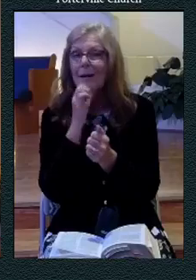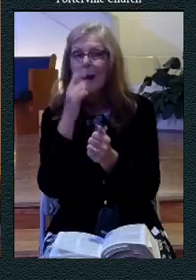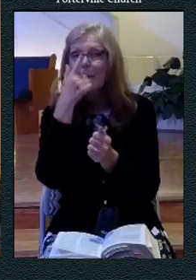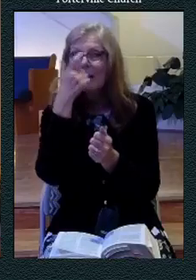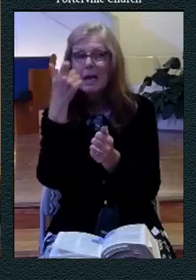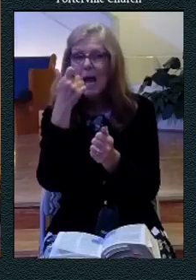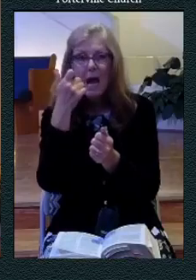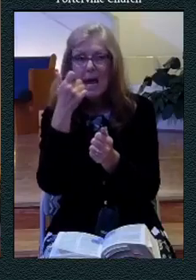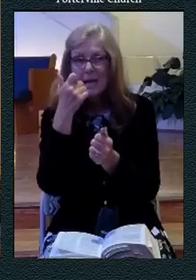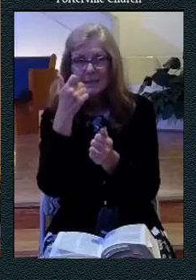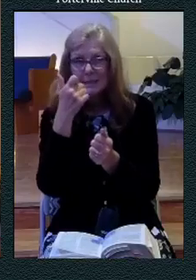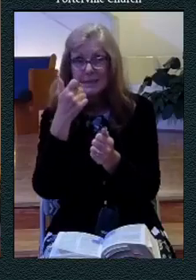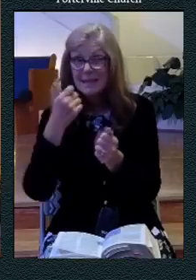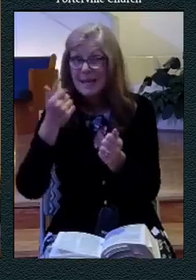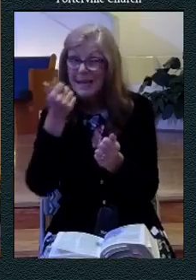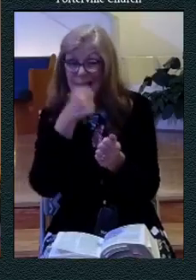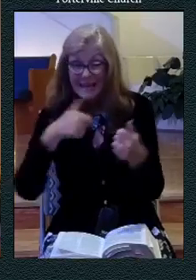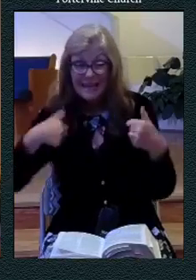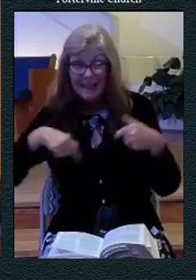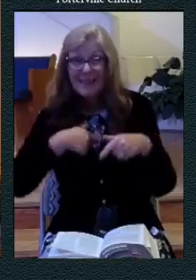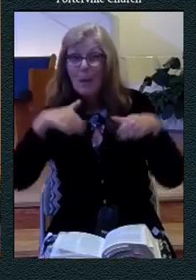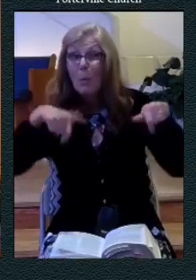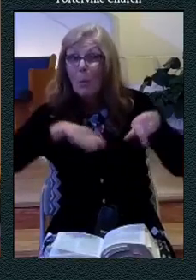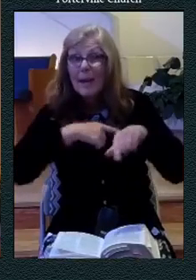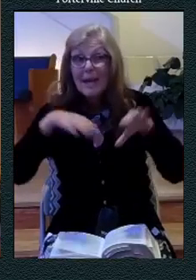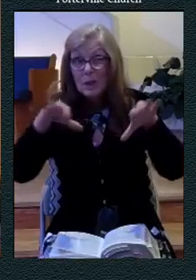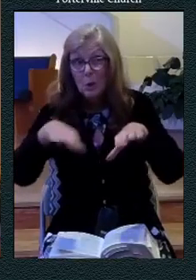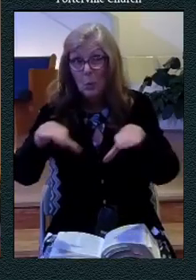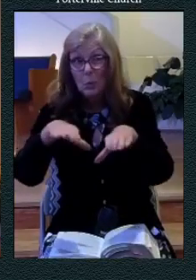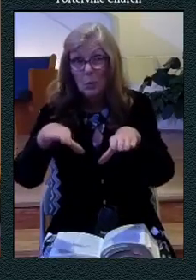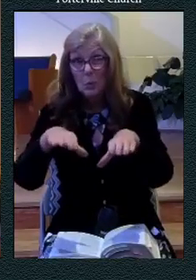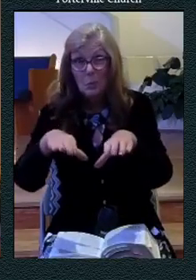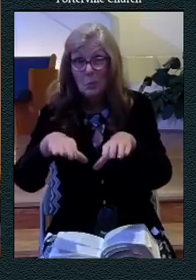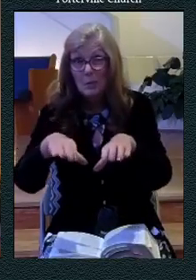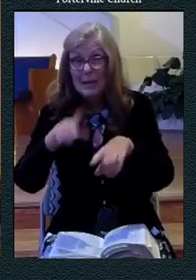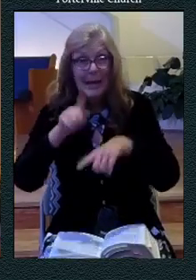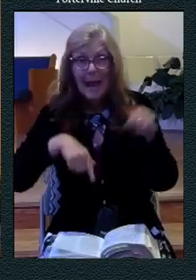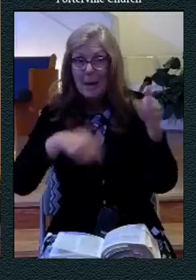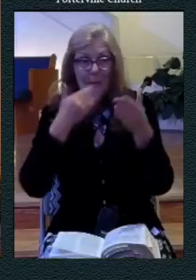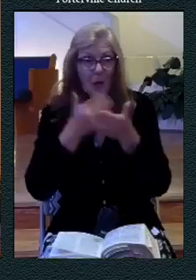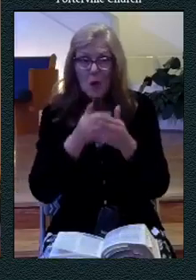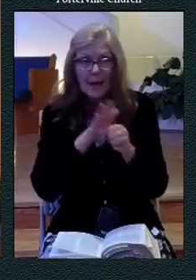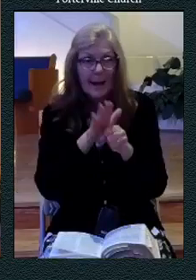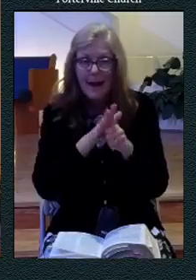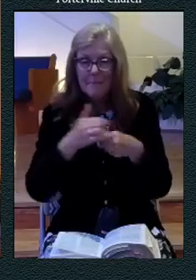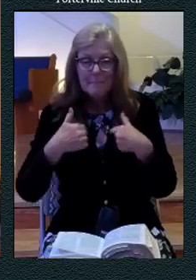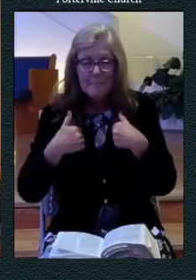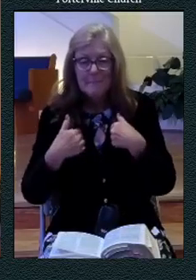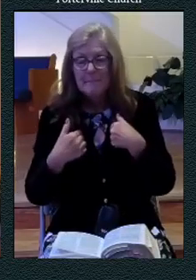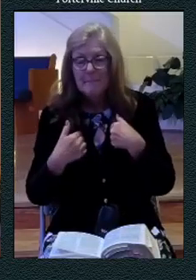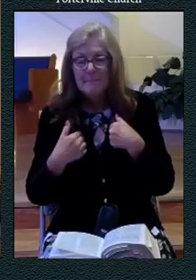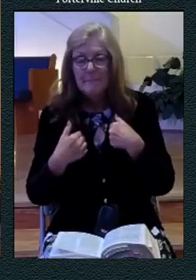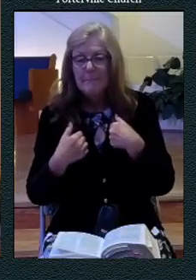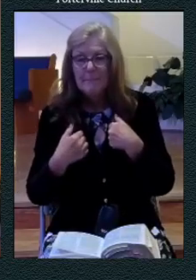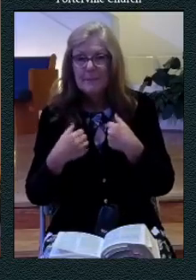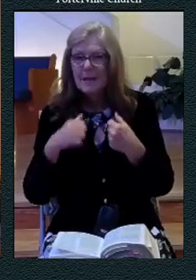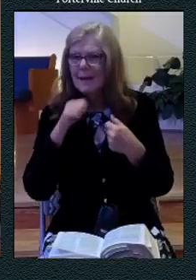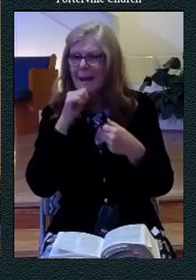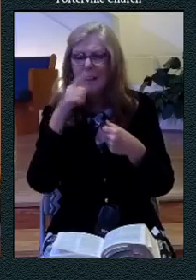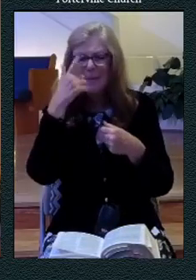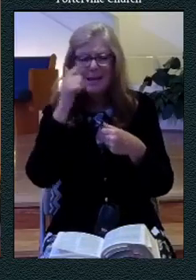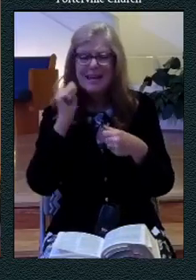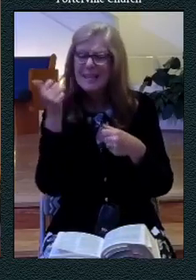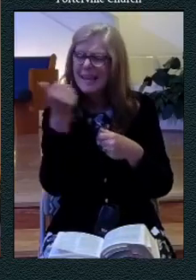any merit in ourselves. We stand in favor, not because of any merit